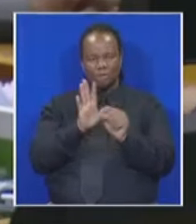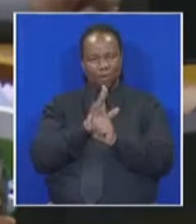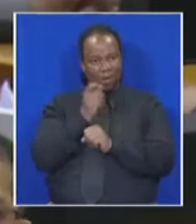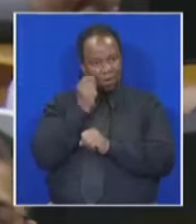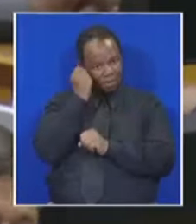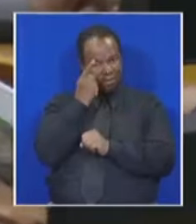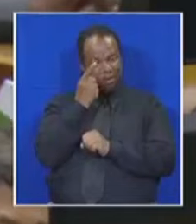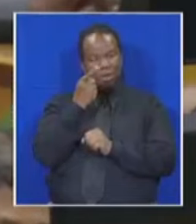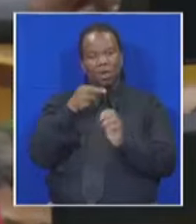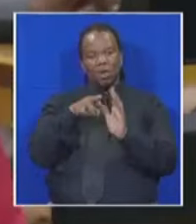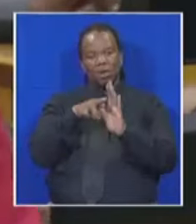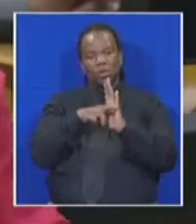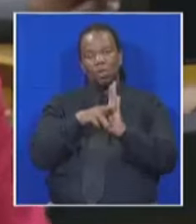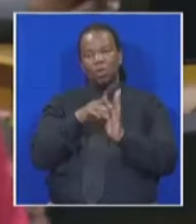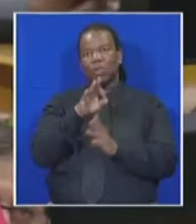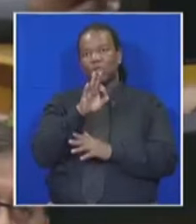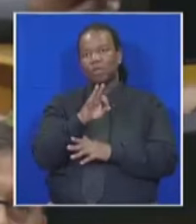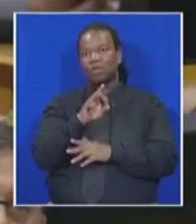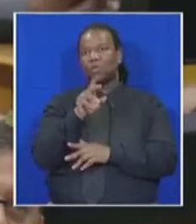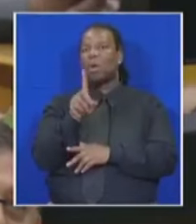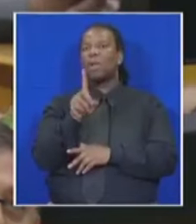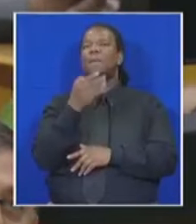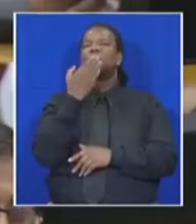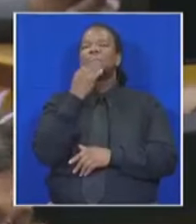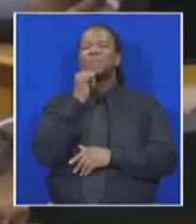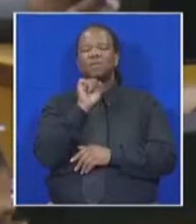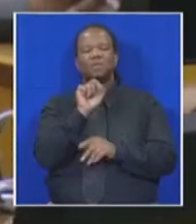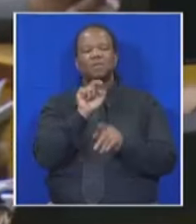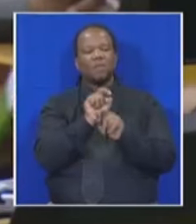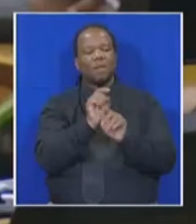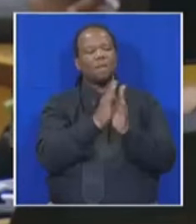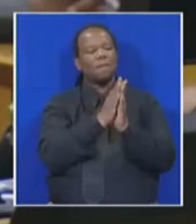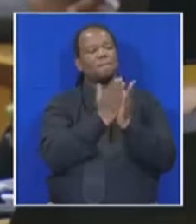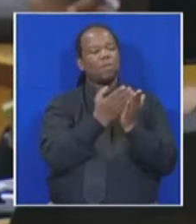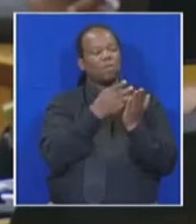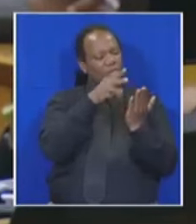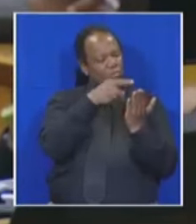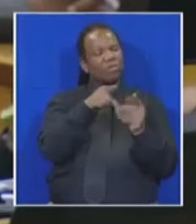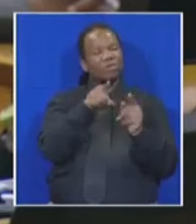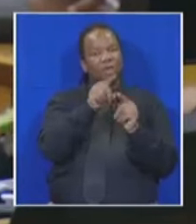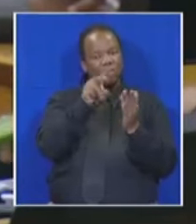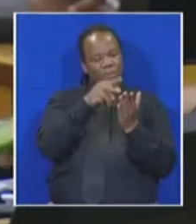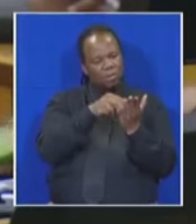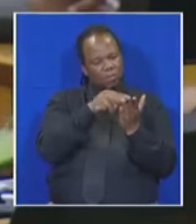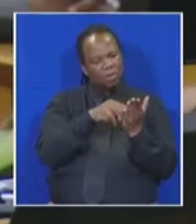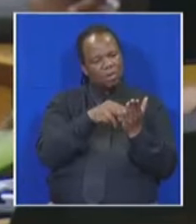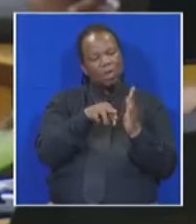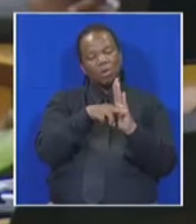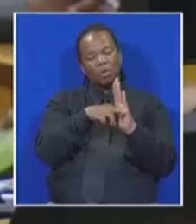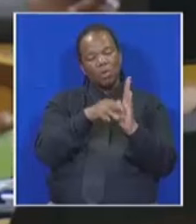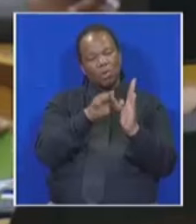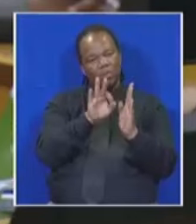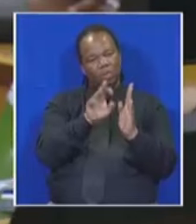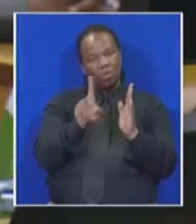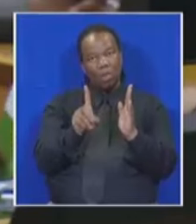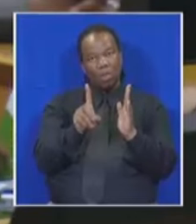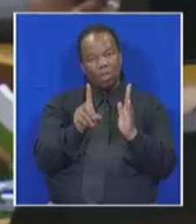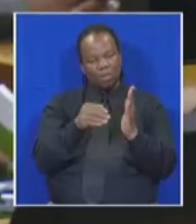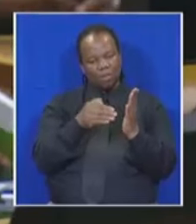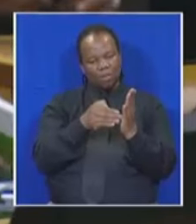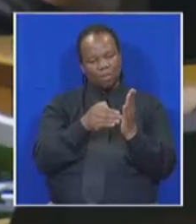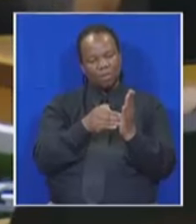Rule 31, please get the book so that you read along when I'm reading. Under Rule 31, it gives